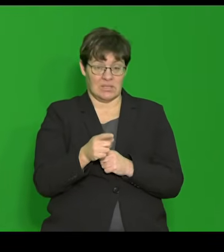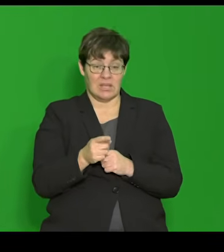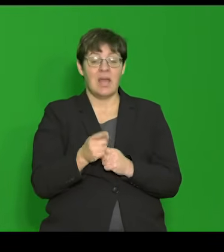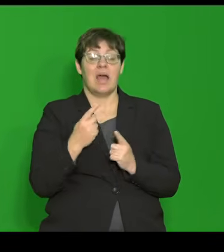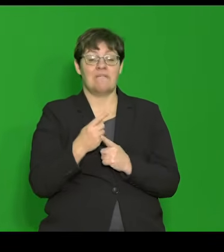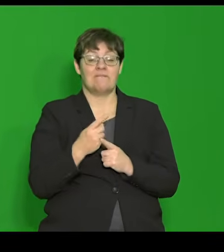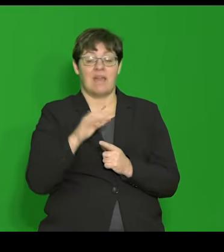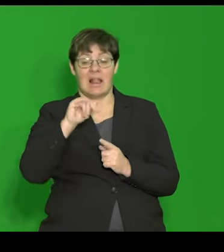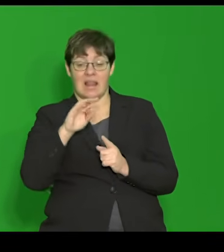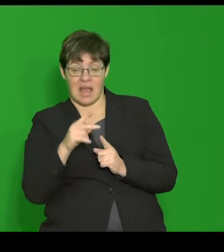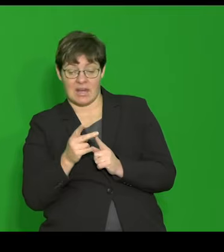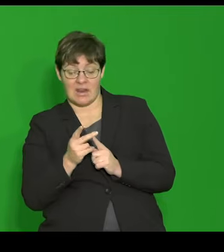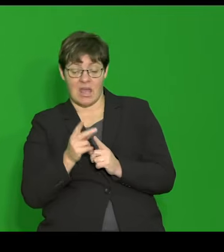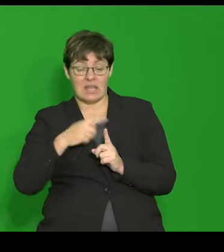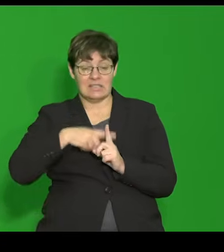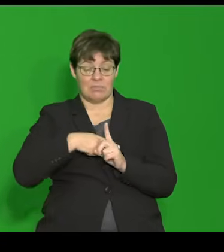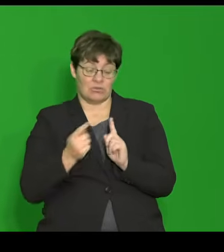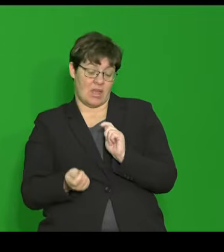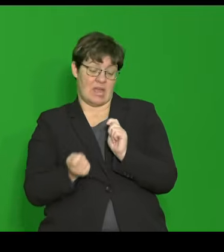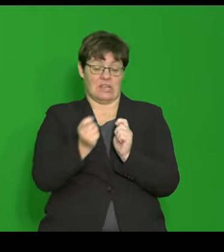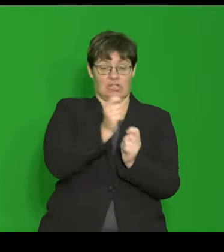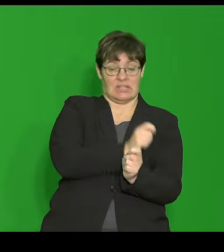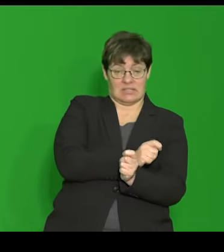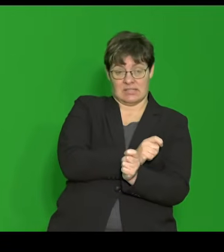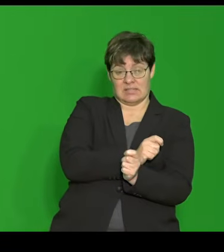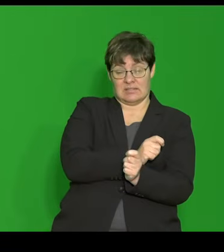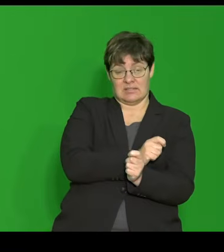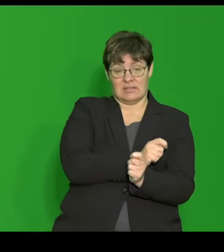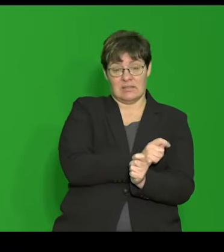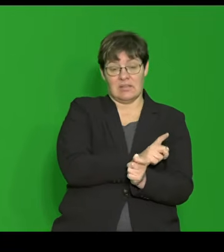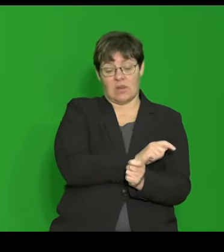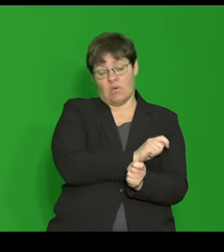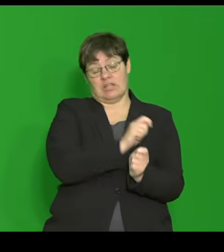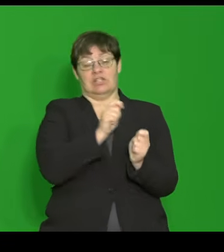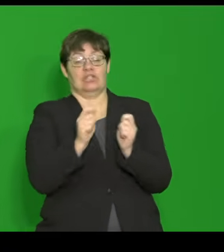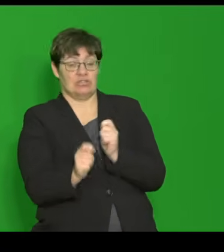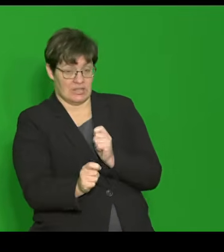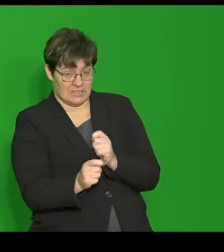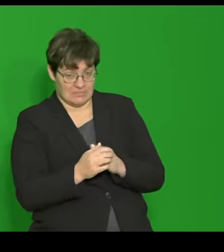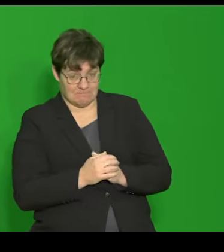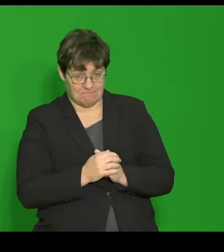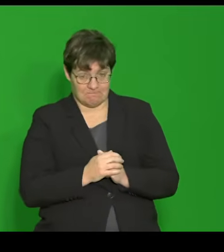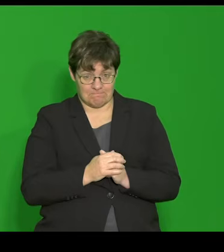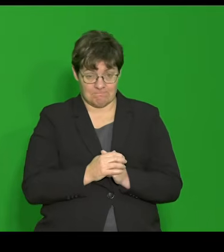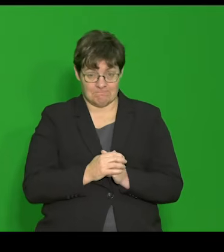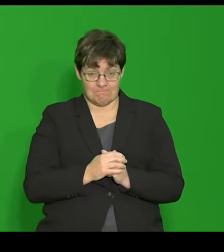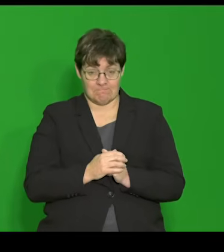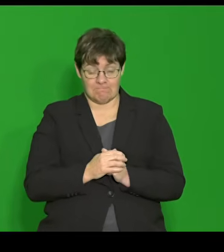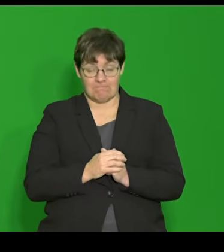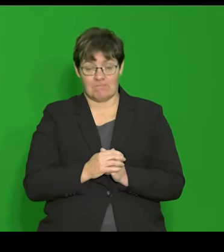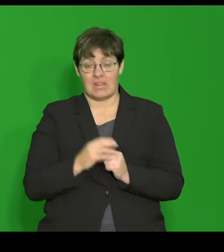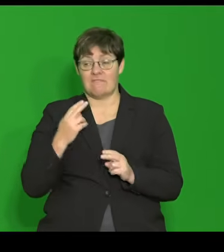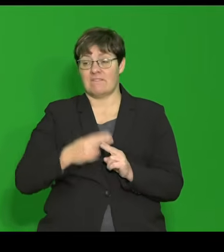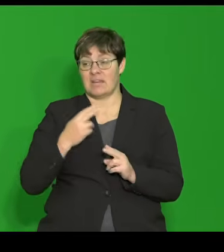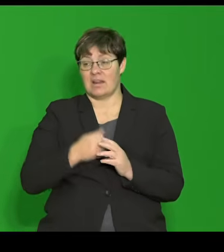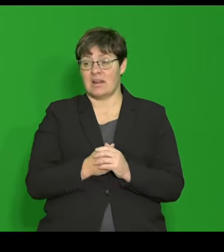the alkaline enzymes to adjust the temperature, and that moves from now the stomach into the small intestine.